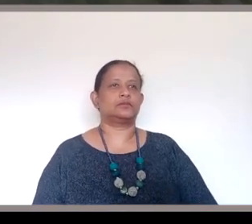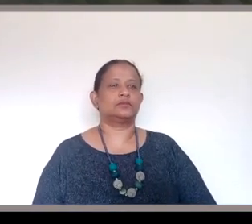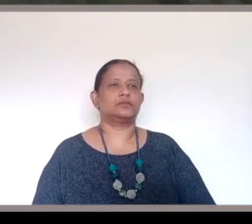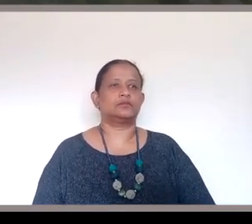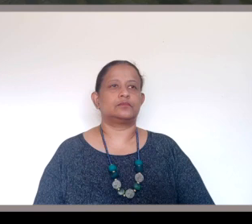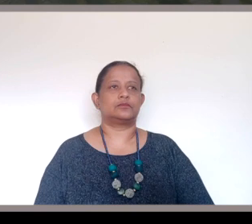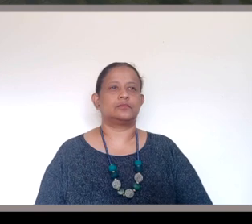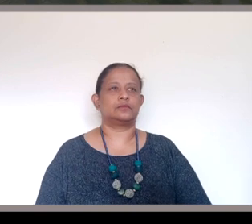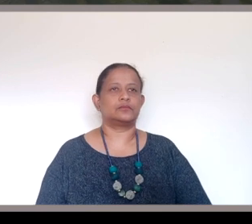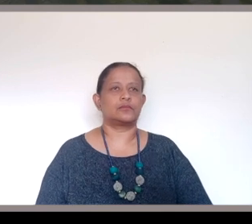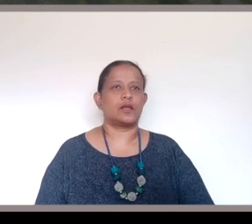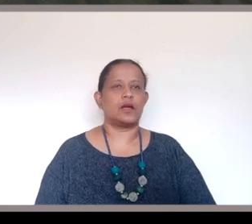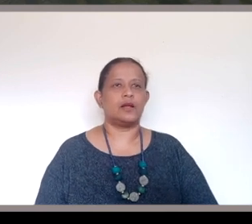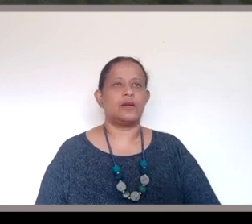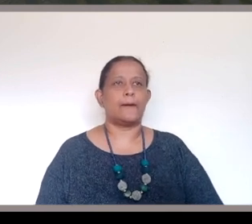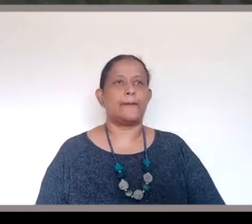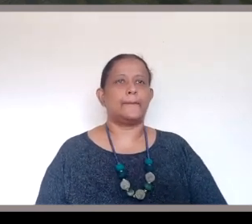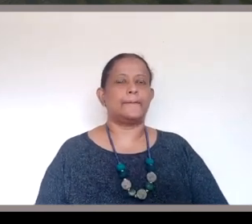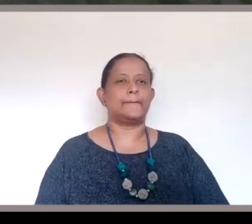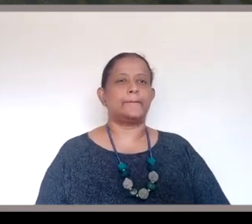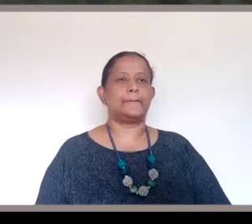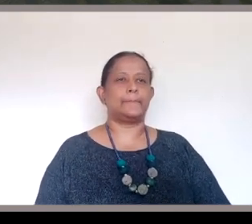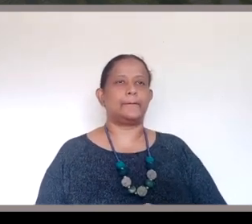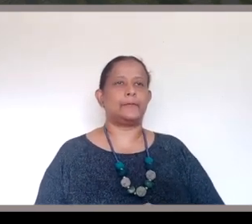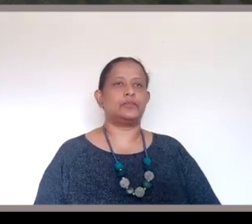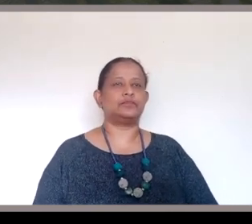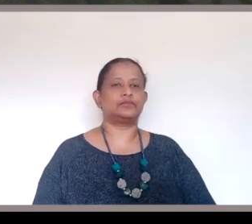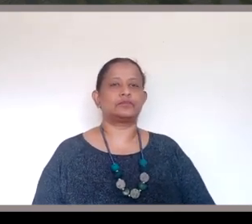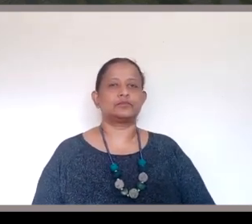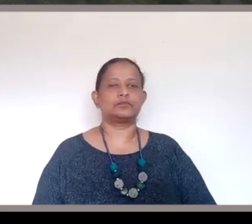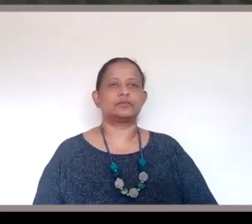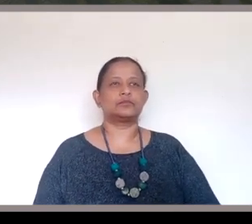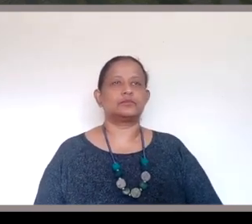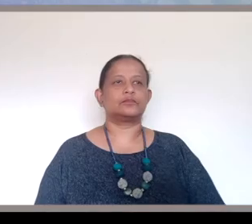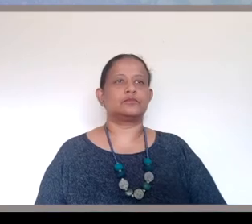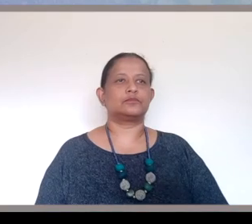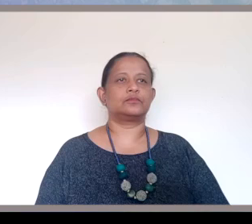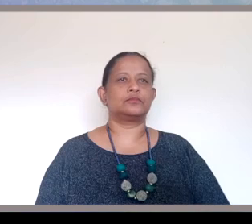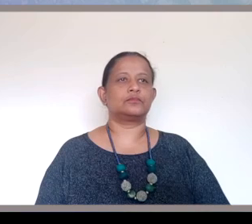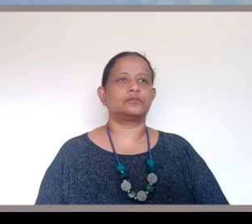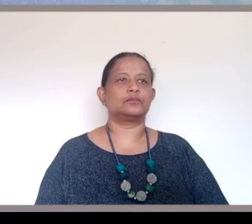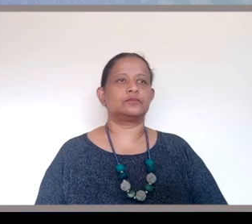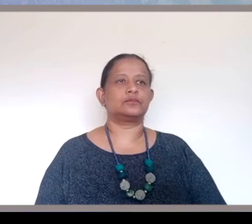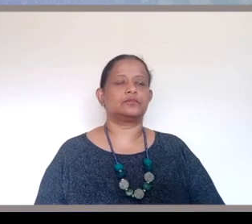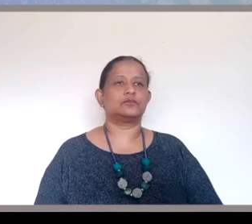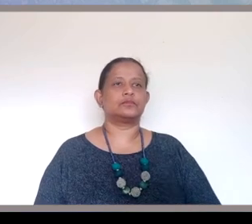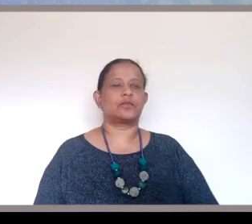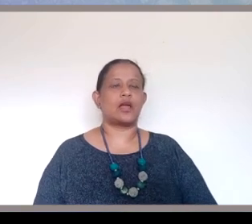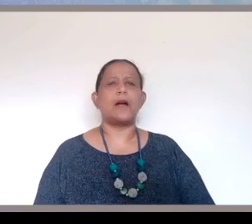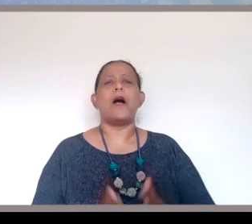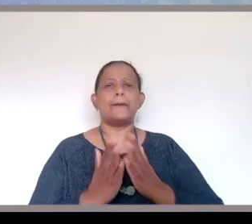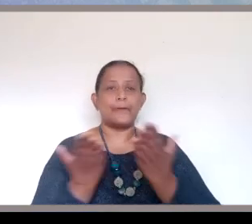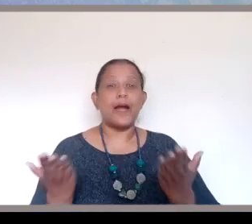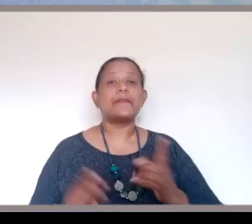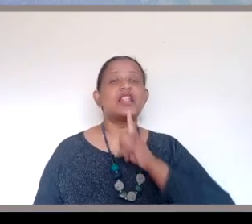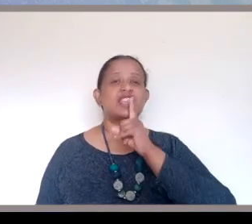how temptation works. How temptation works. God wants you to know how the